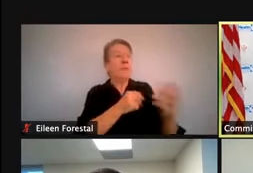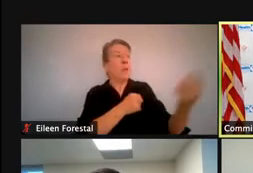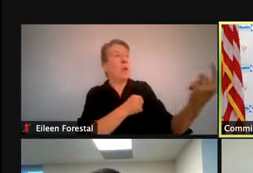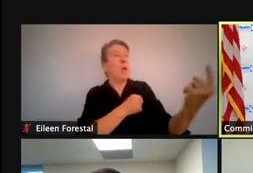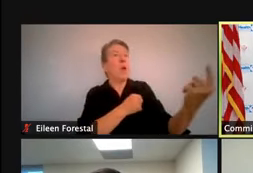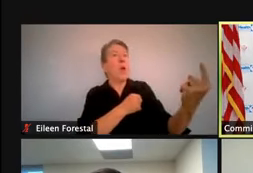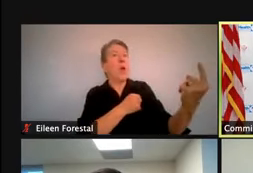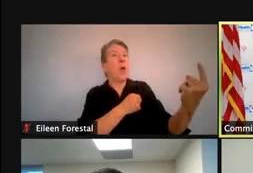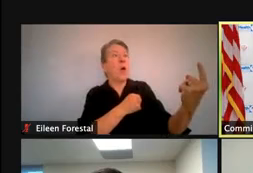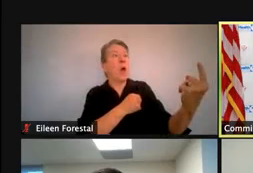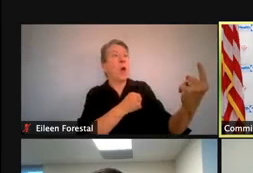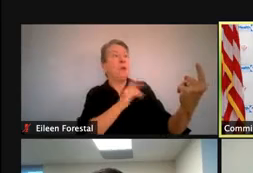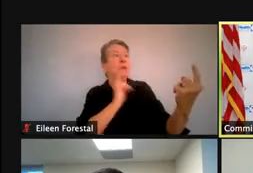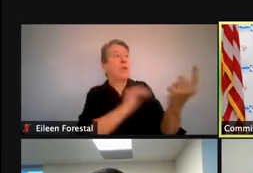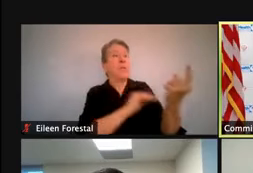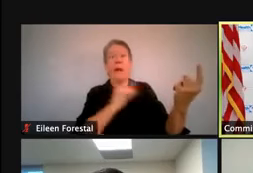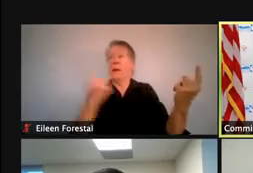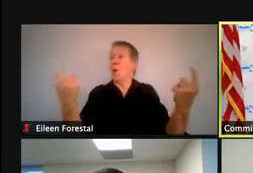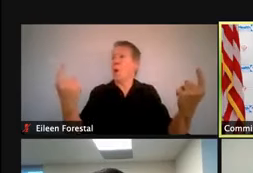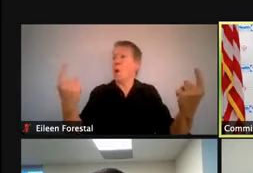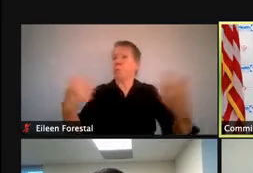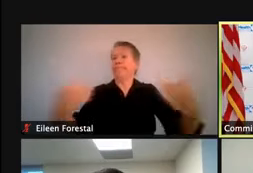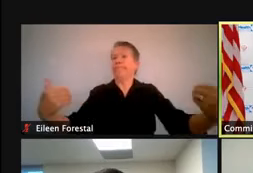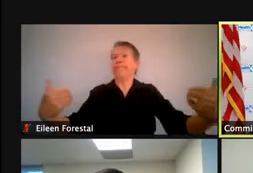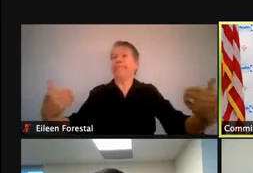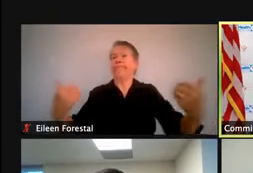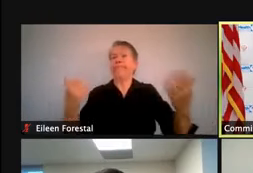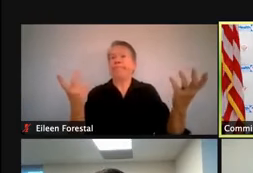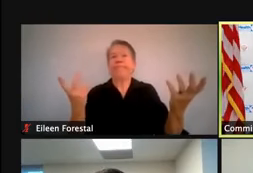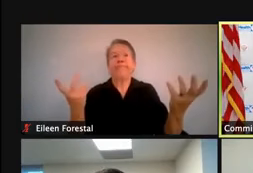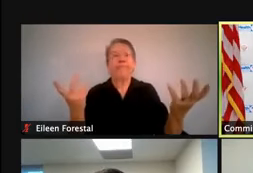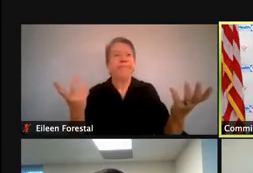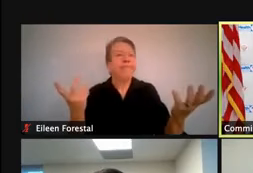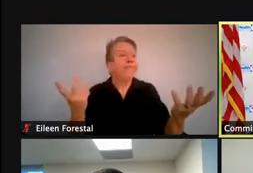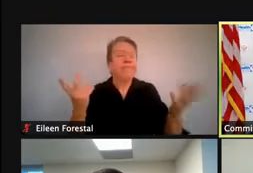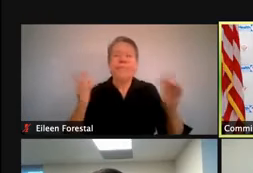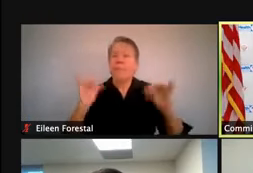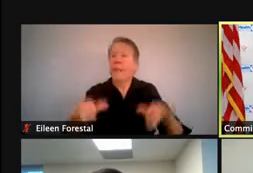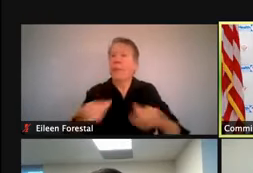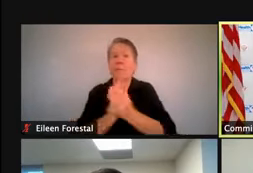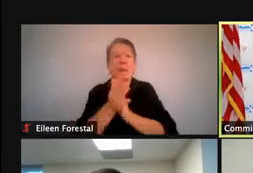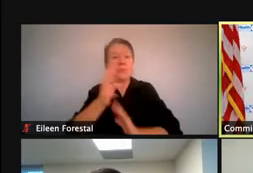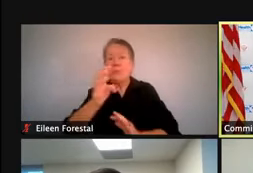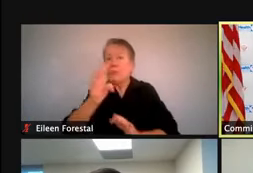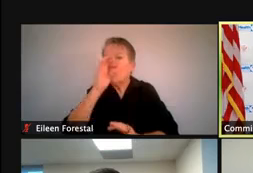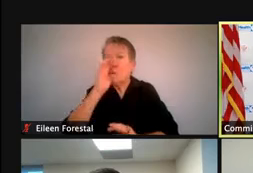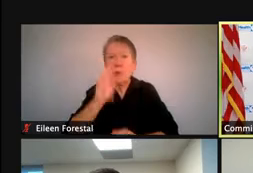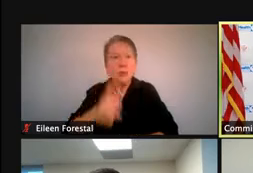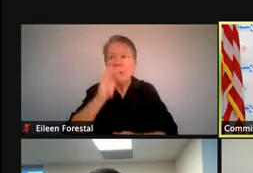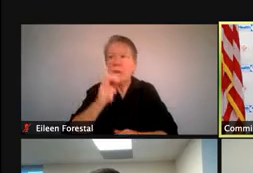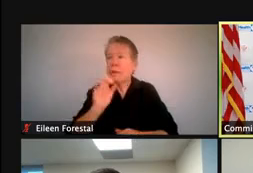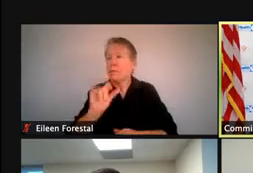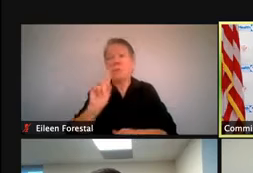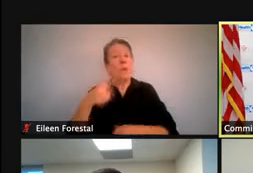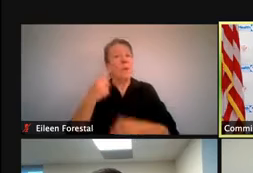We cannot suggest that anything short of that would be a safe thing to do. On Lakewood,